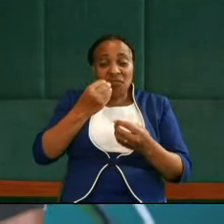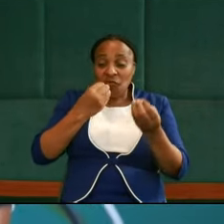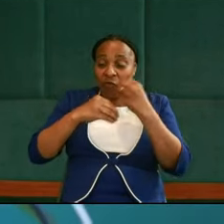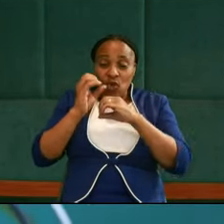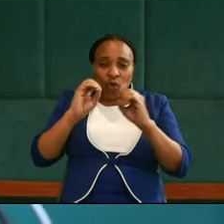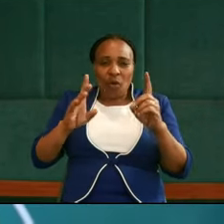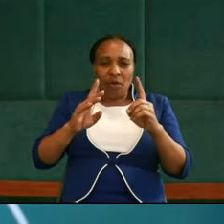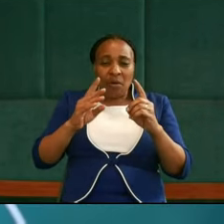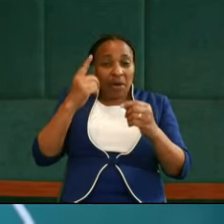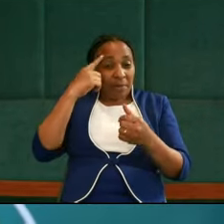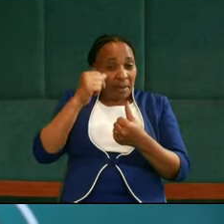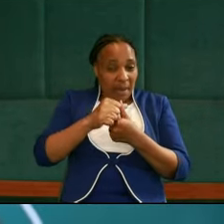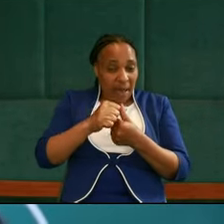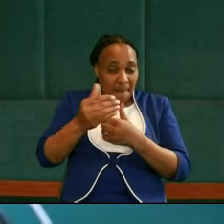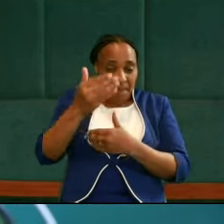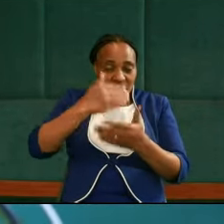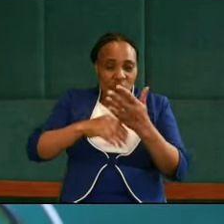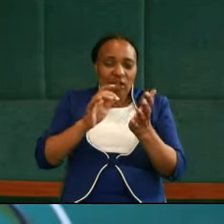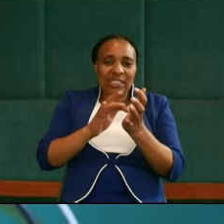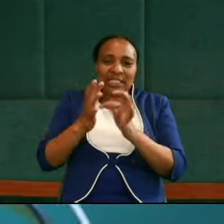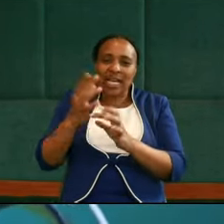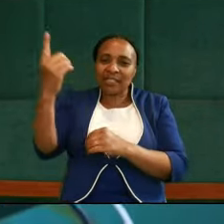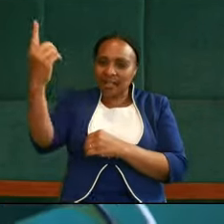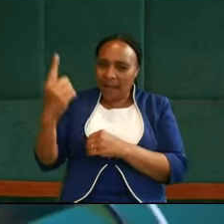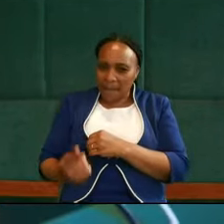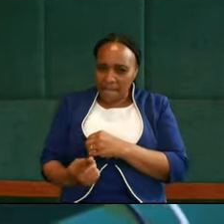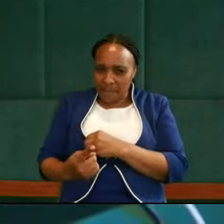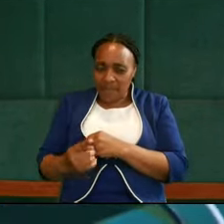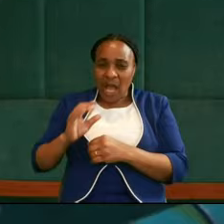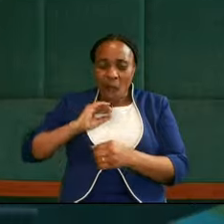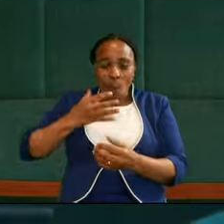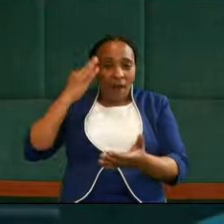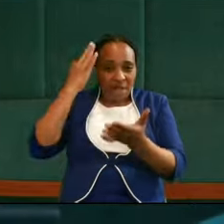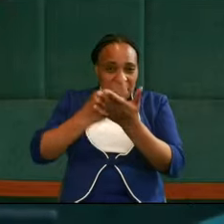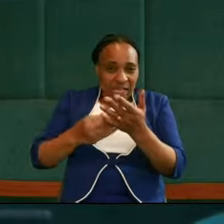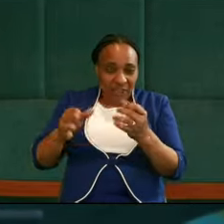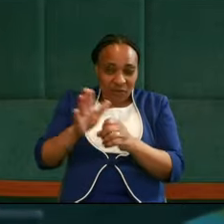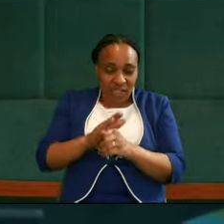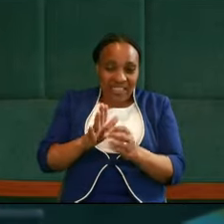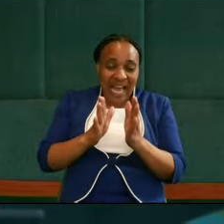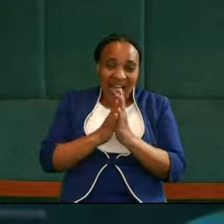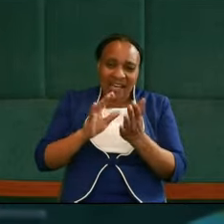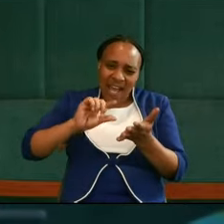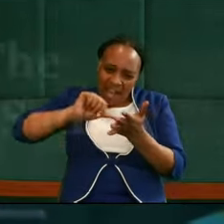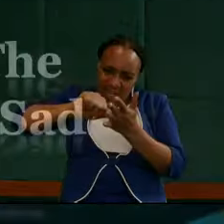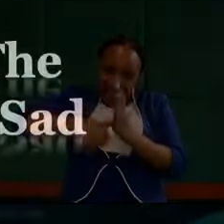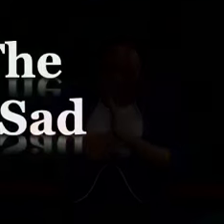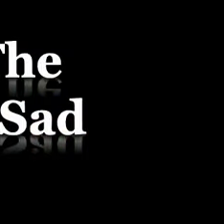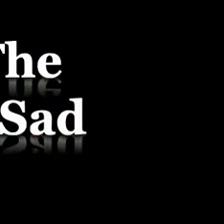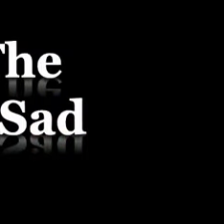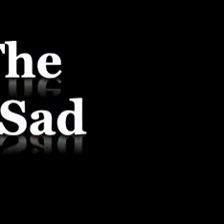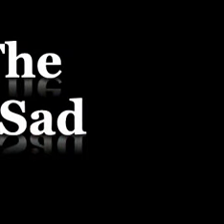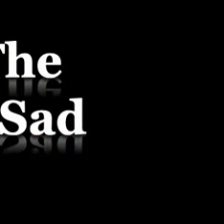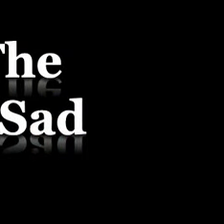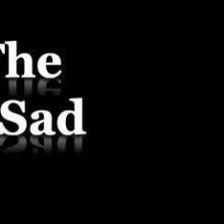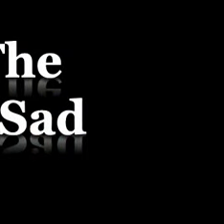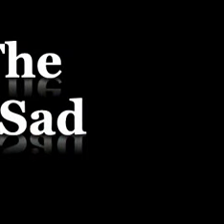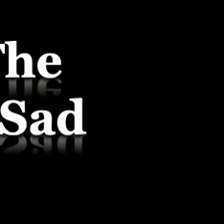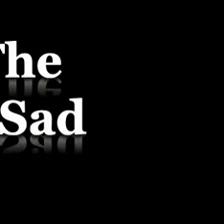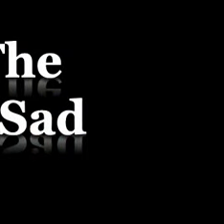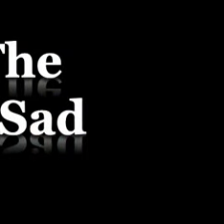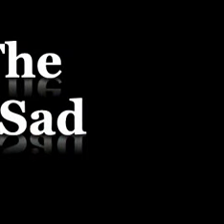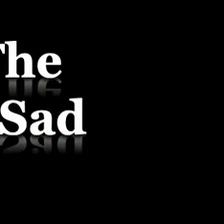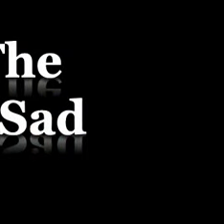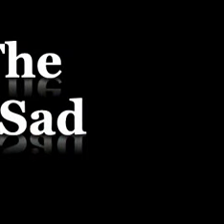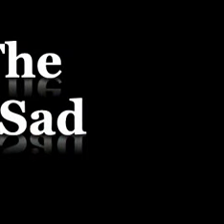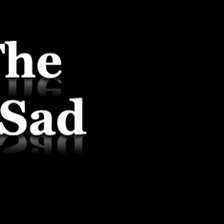the coming of Jesus, our faithfulness to our identity, Our faithfulness to God's heritage, our faithfulness to the